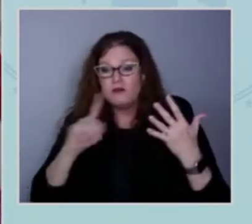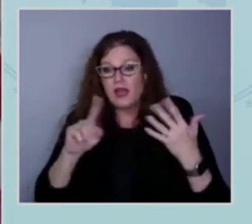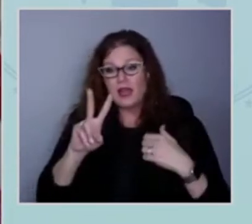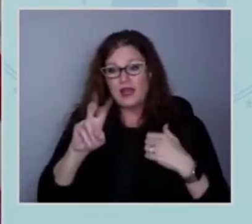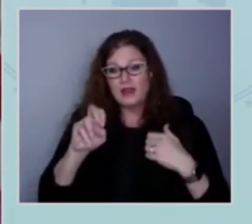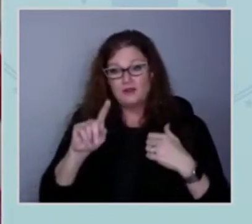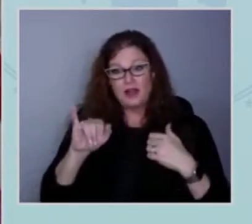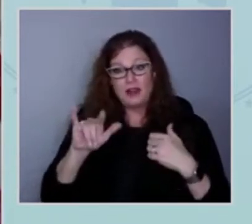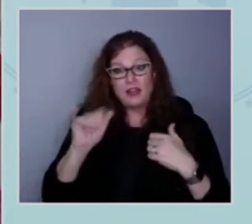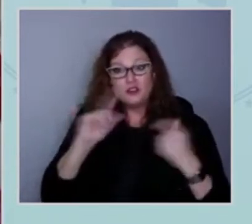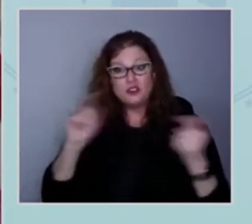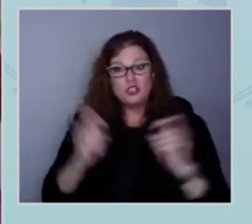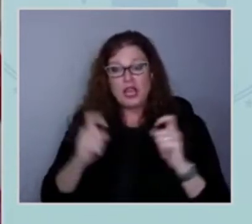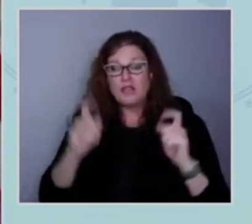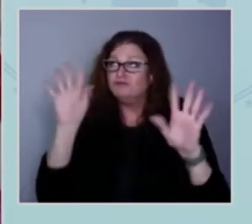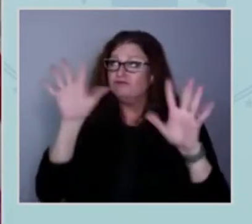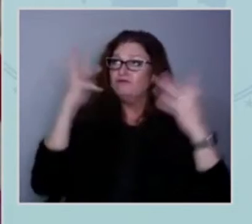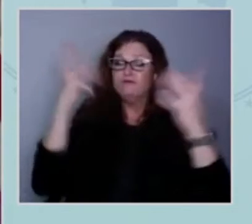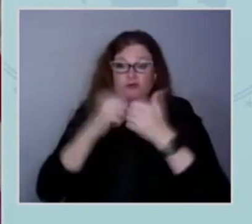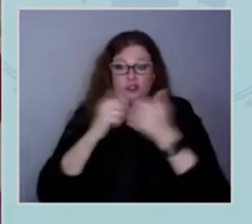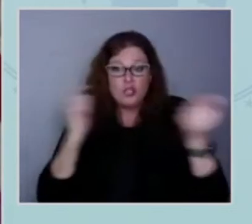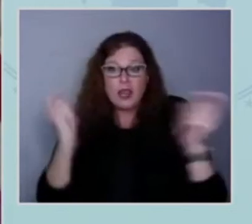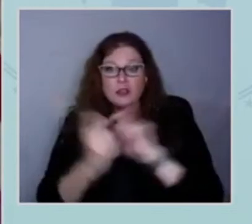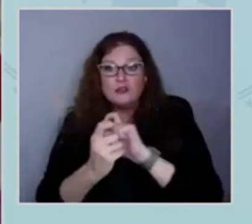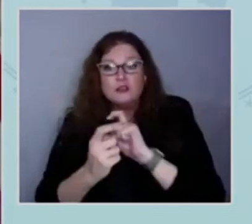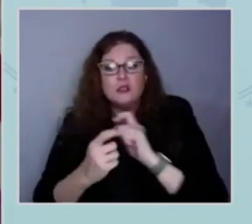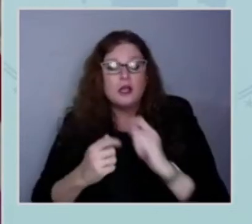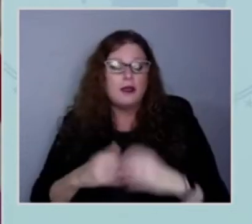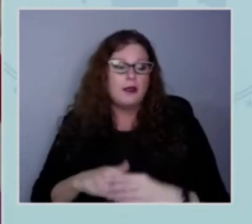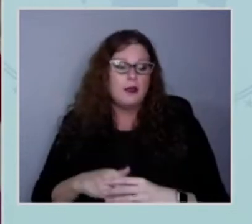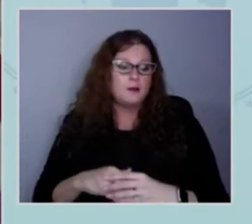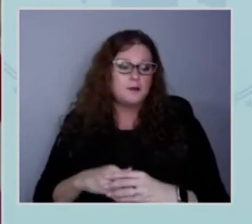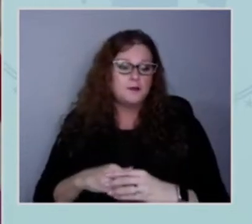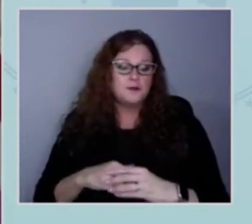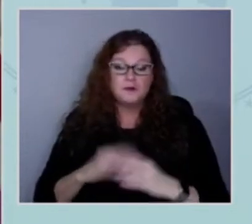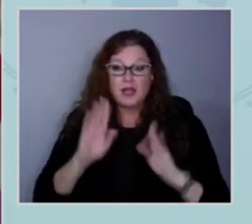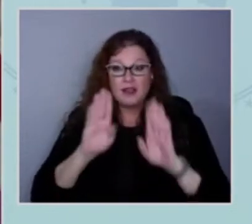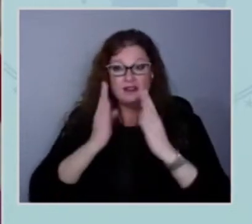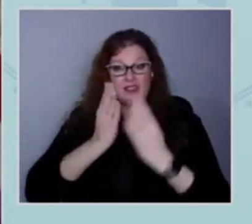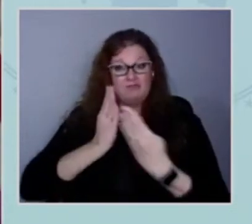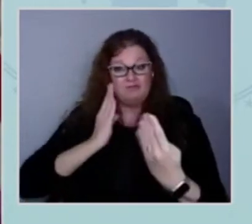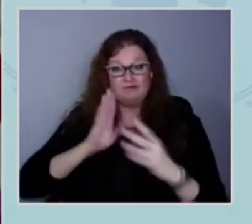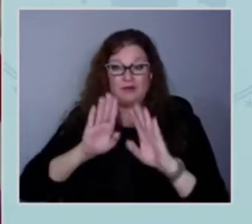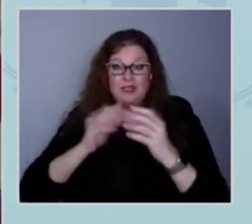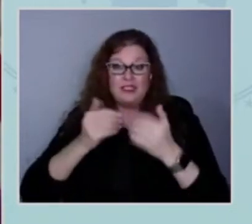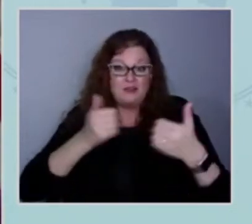in a position where you can have all that ventilation changed, all of the